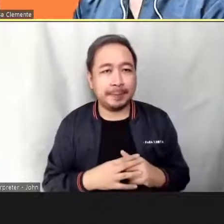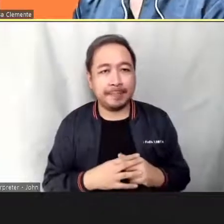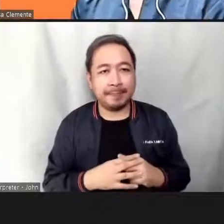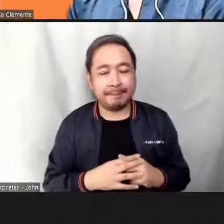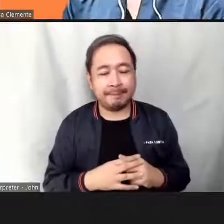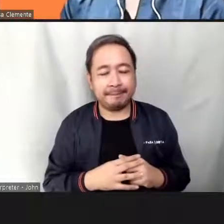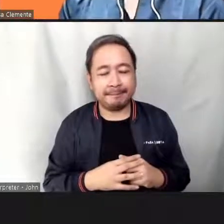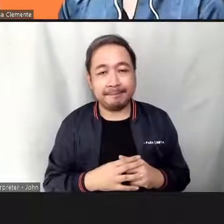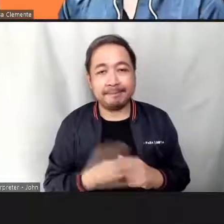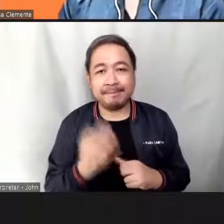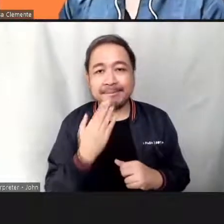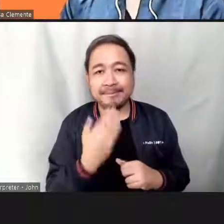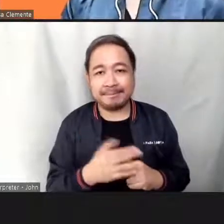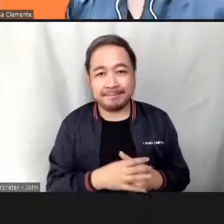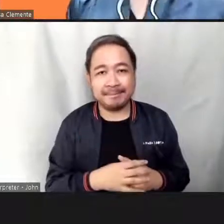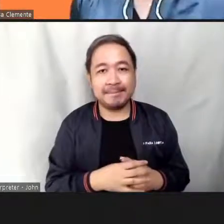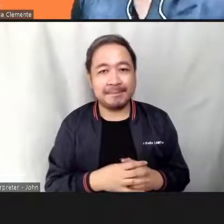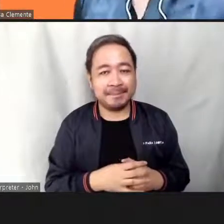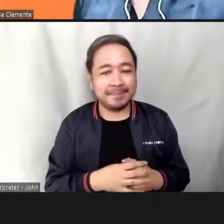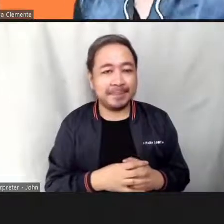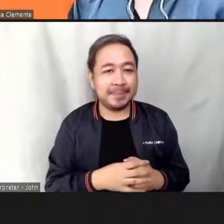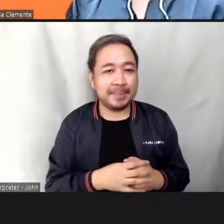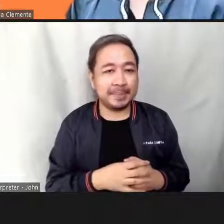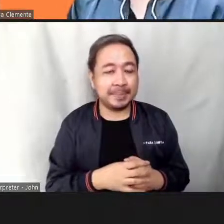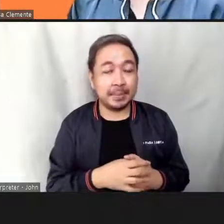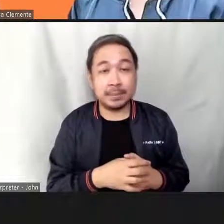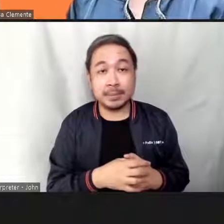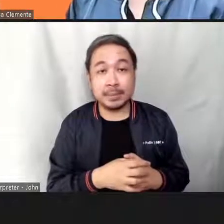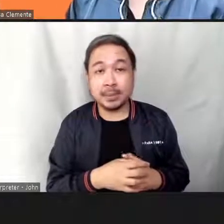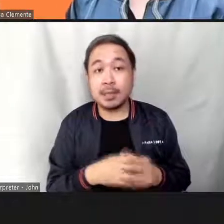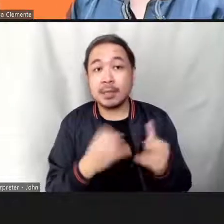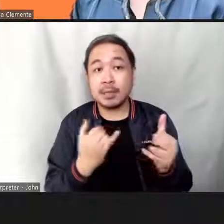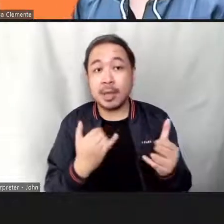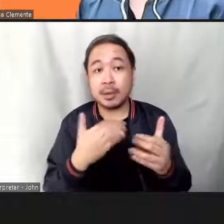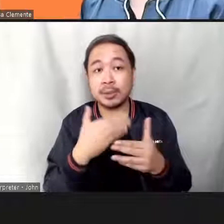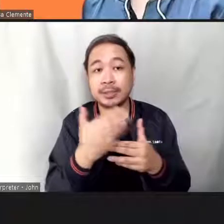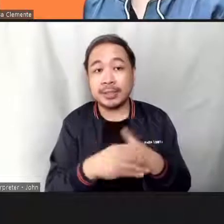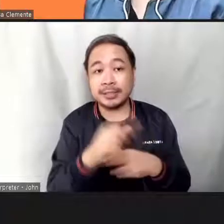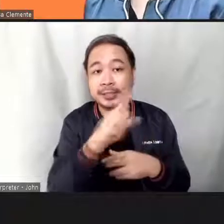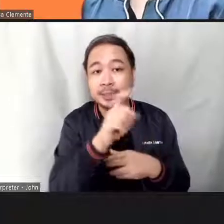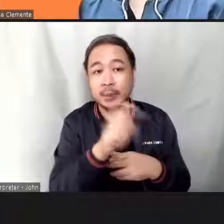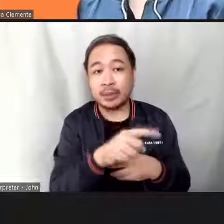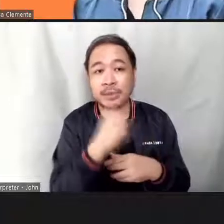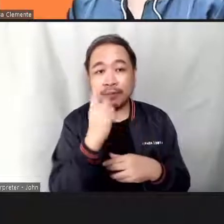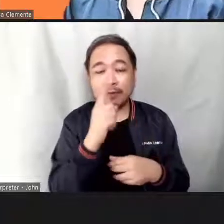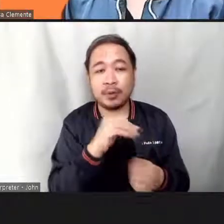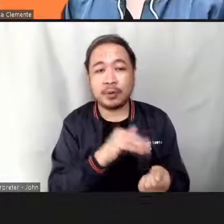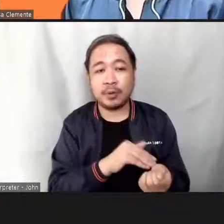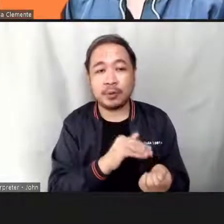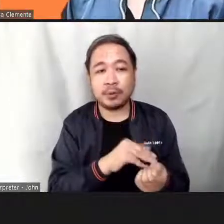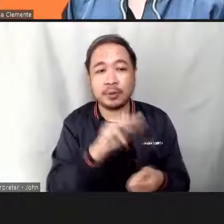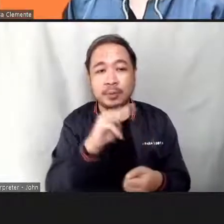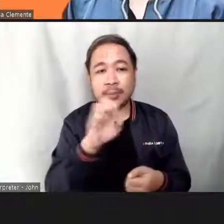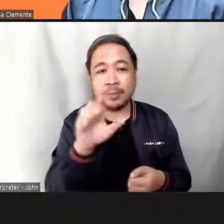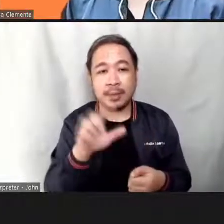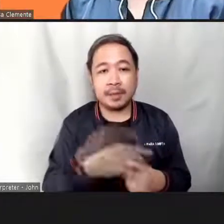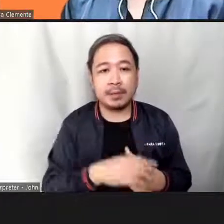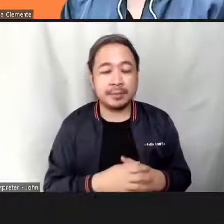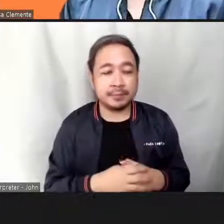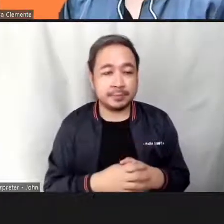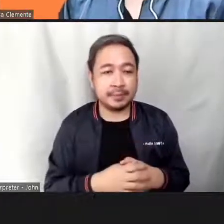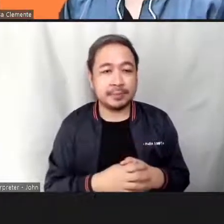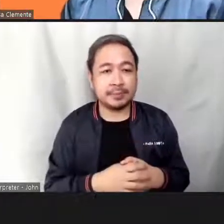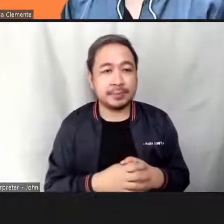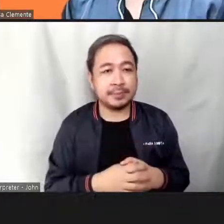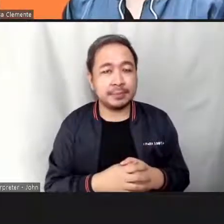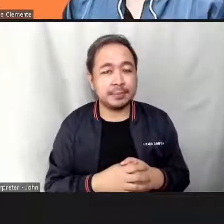Okay, thank you. Thank you, Mr. Re. And now our next question will be for Dr. Amel.